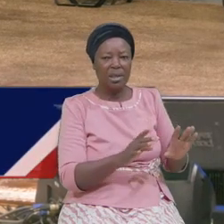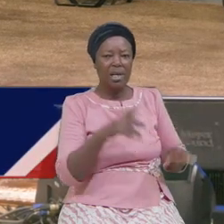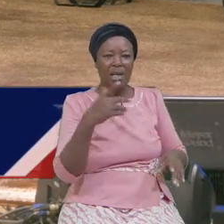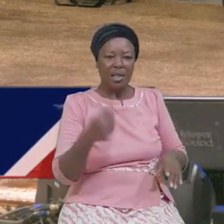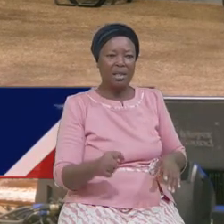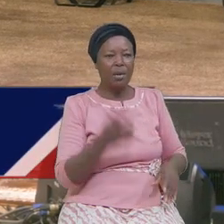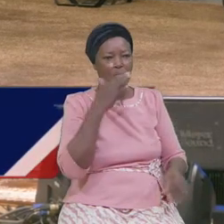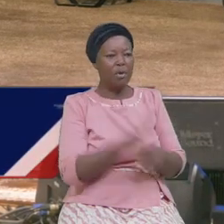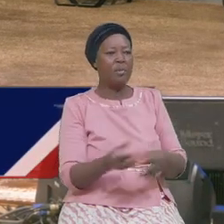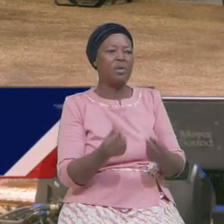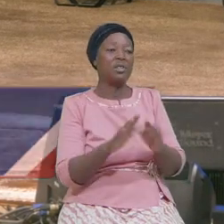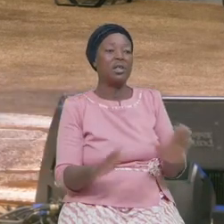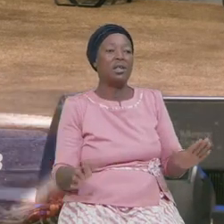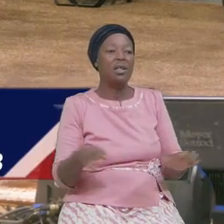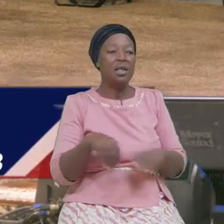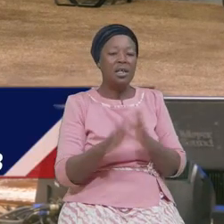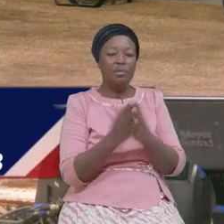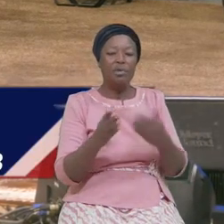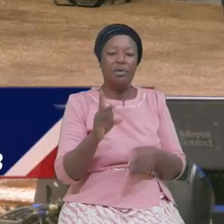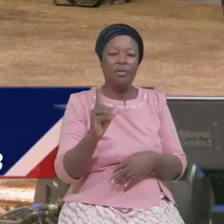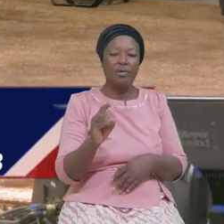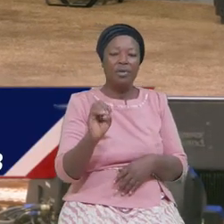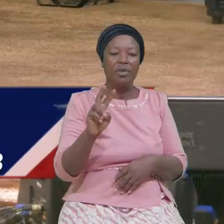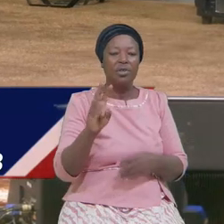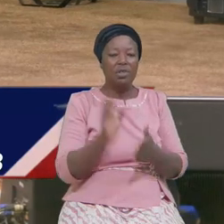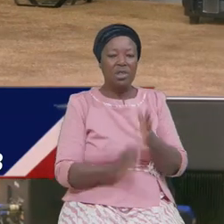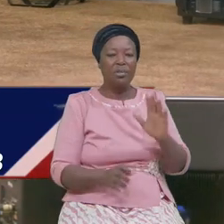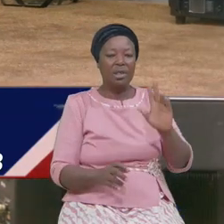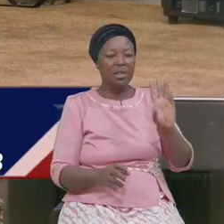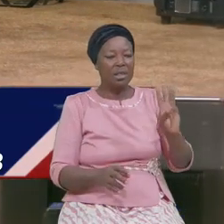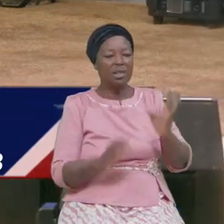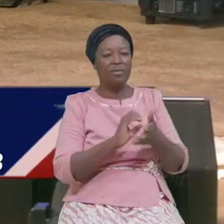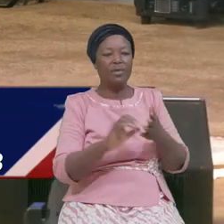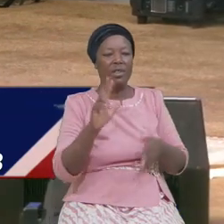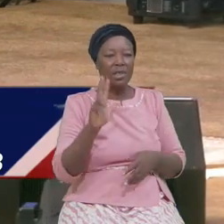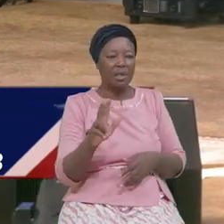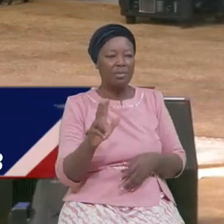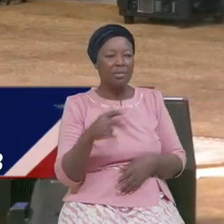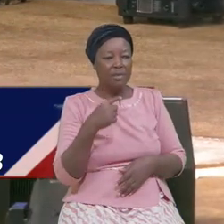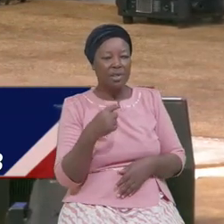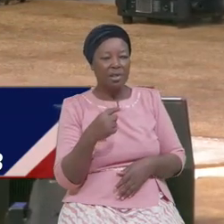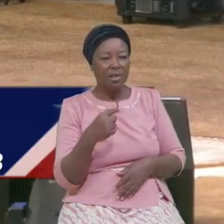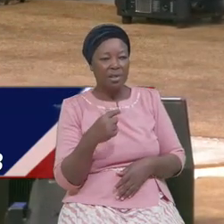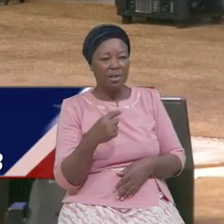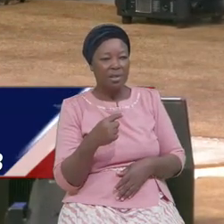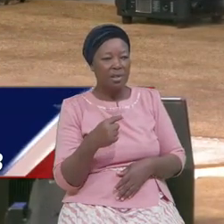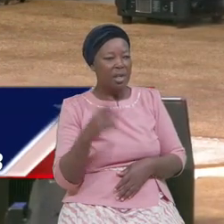pleasant land. In Deuteronomy chapter 6, reading from verse 3, it says, hear therefore, O